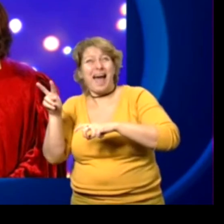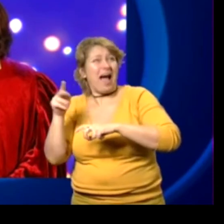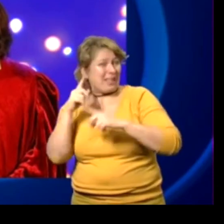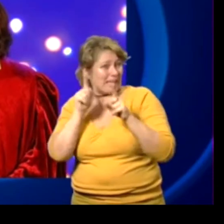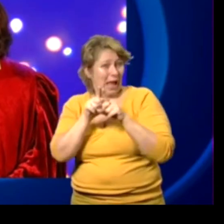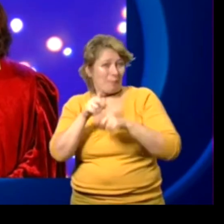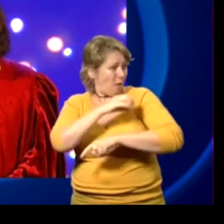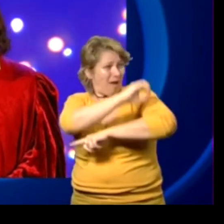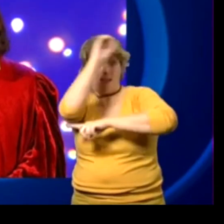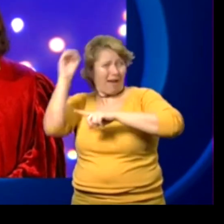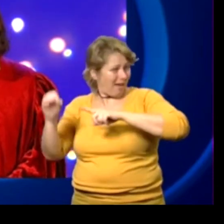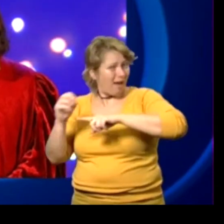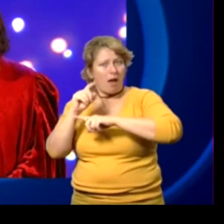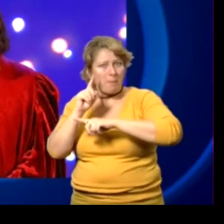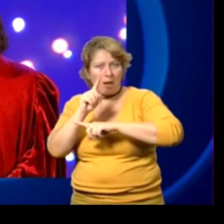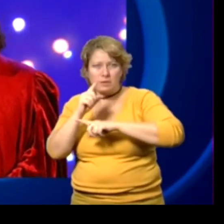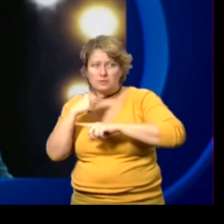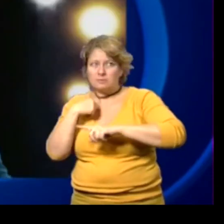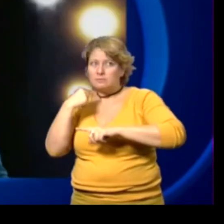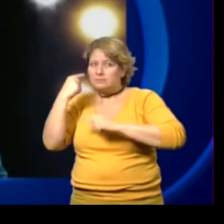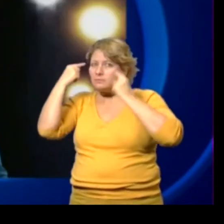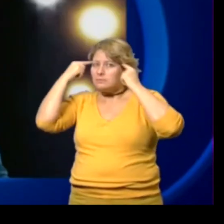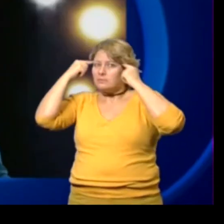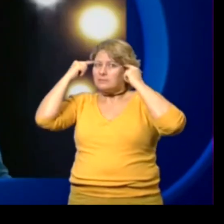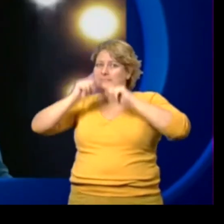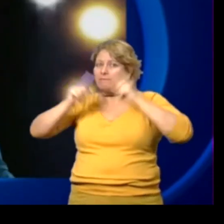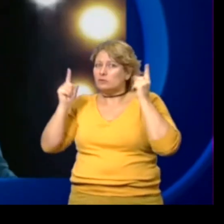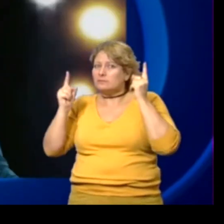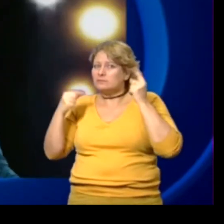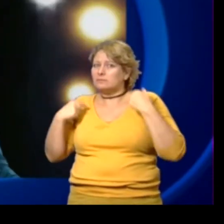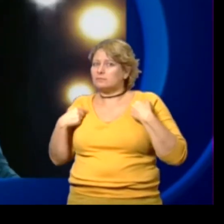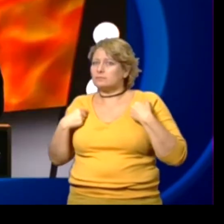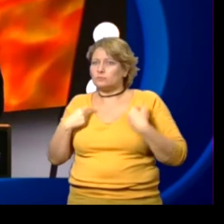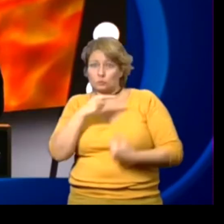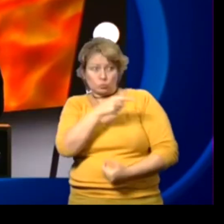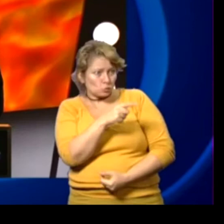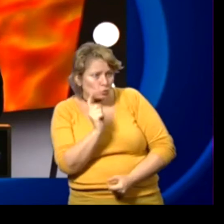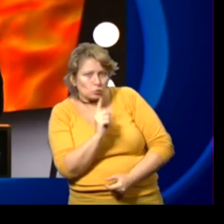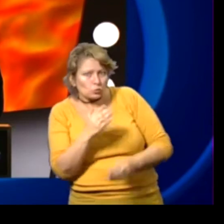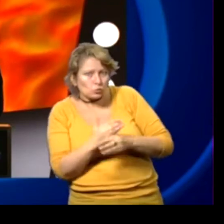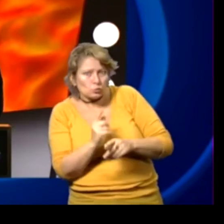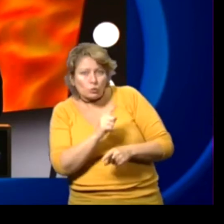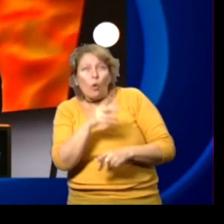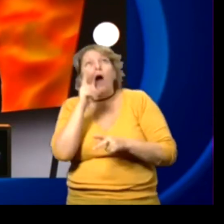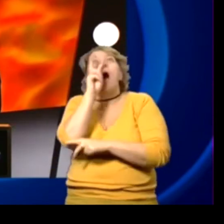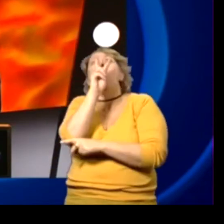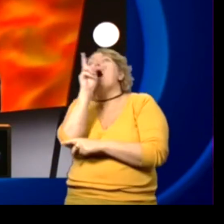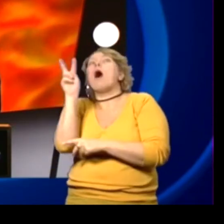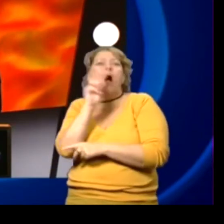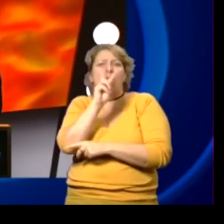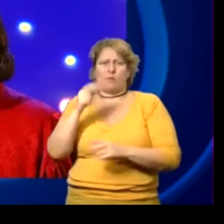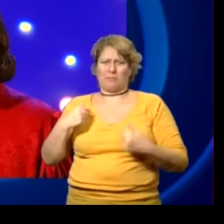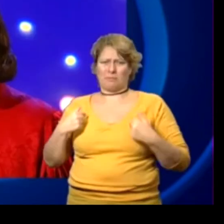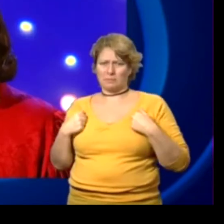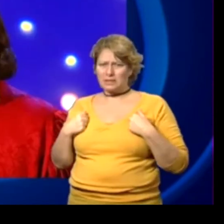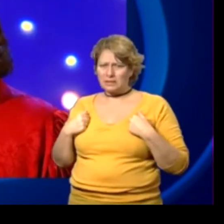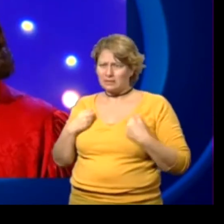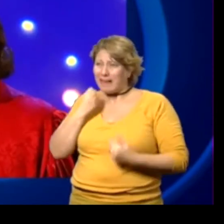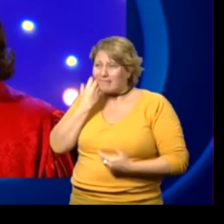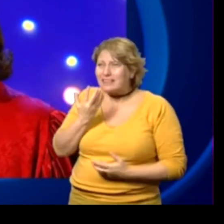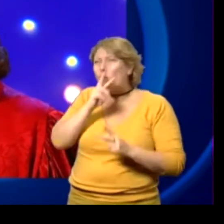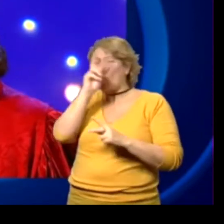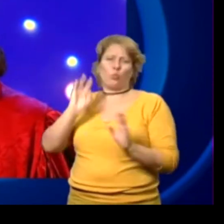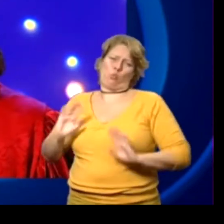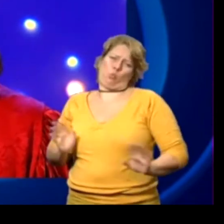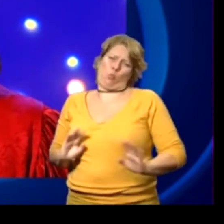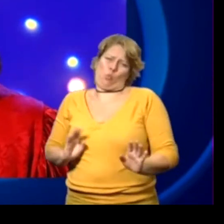what nobody else has thought. Well, what did you do? Spend every night gazing into the sky? Good heavens, no. I retired